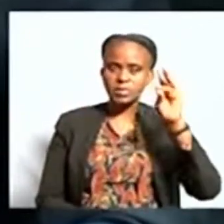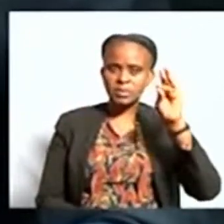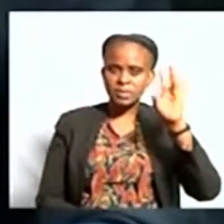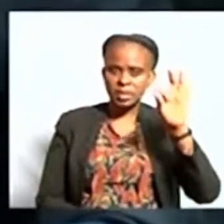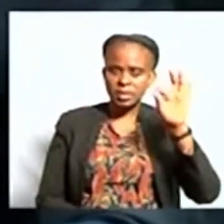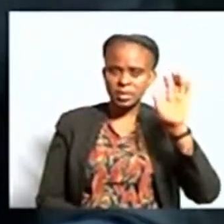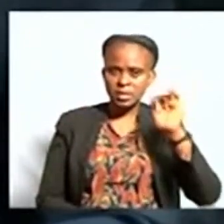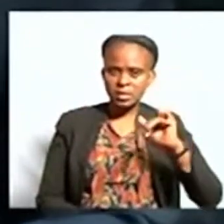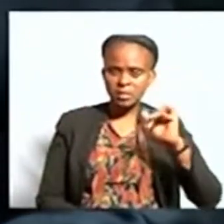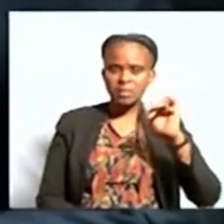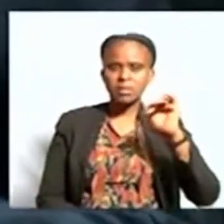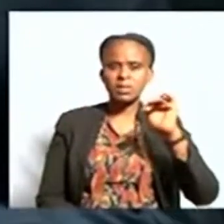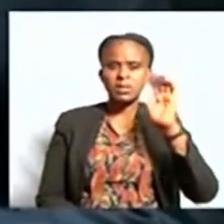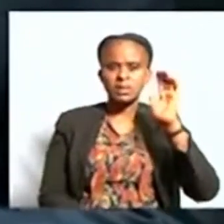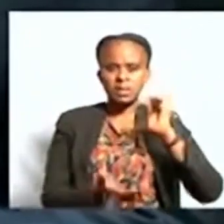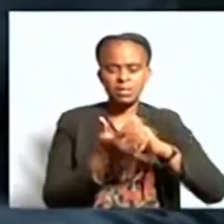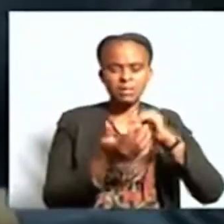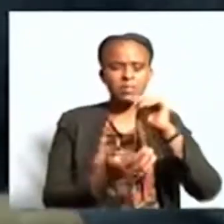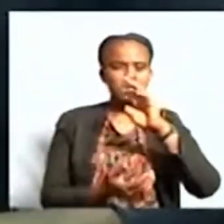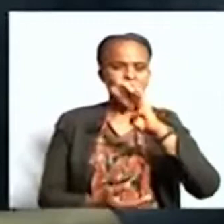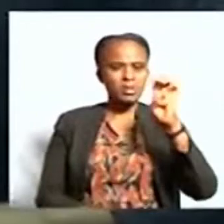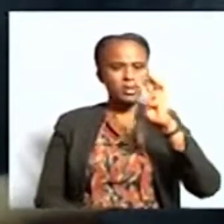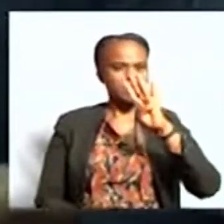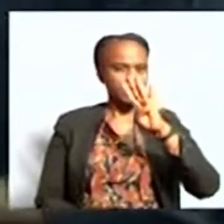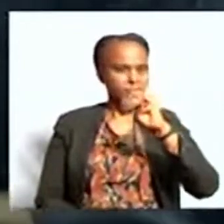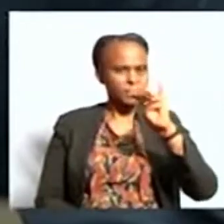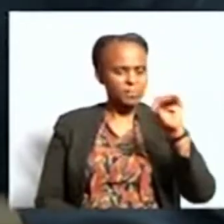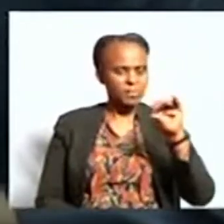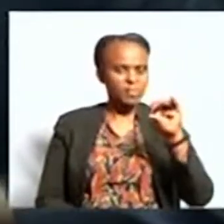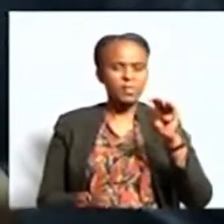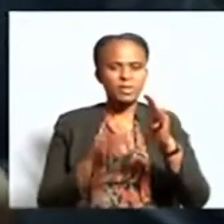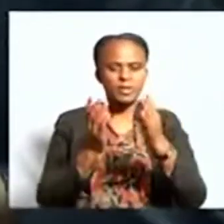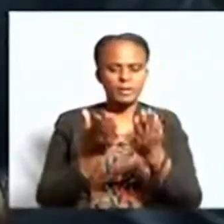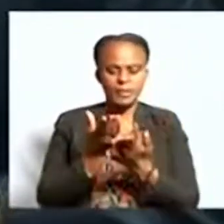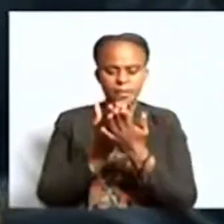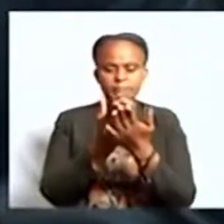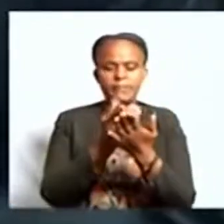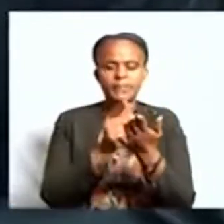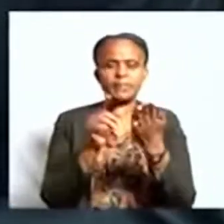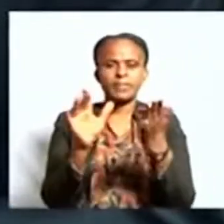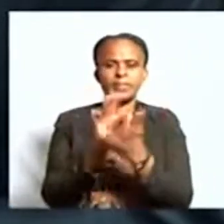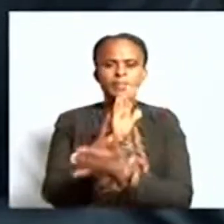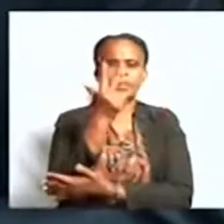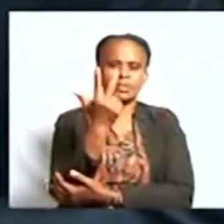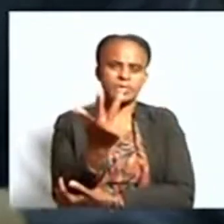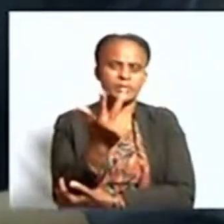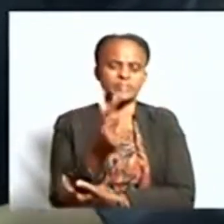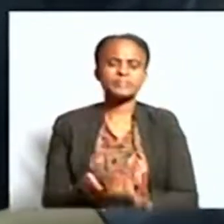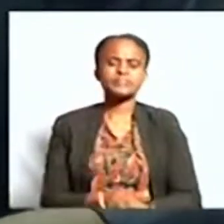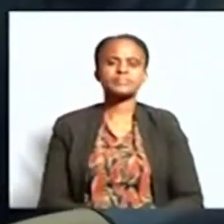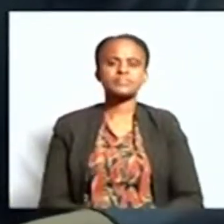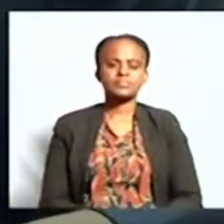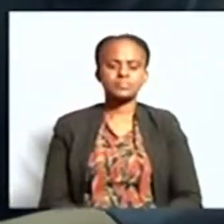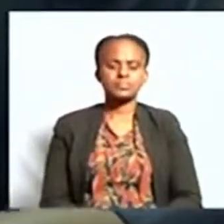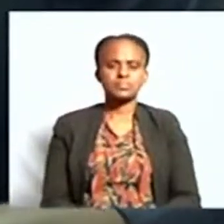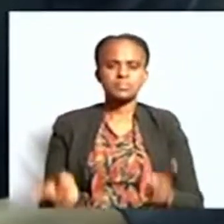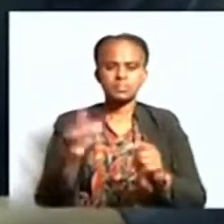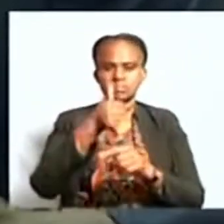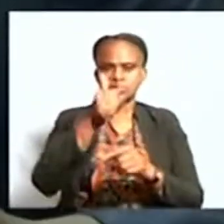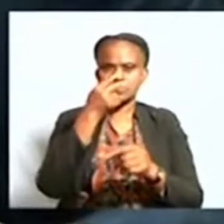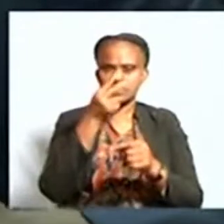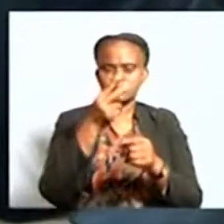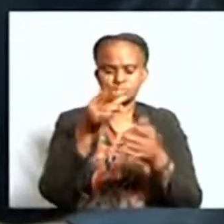79,444. CEO, when you go to your submission on page 3, when you look at